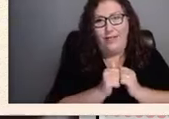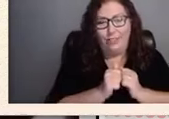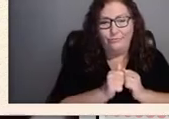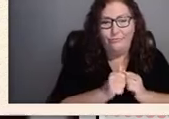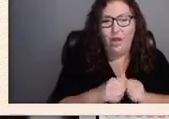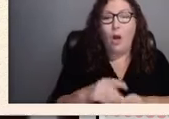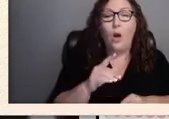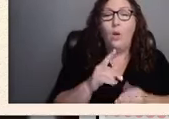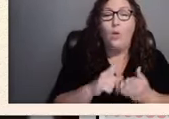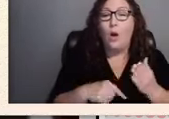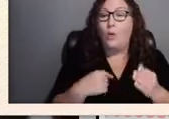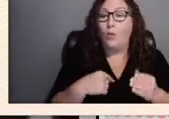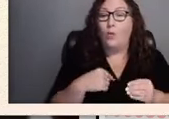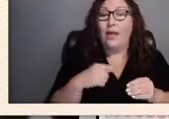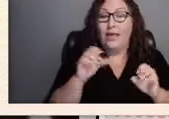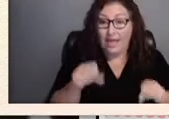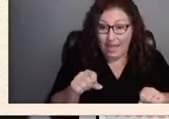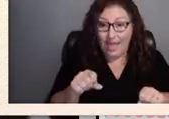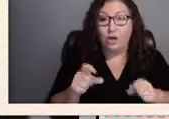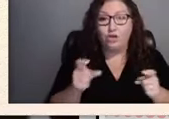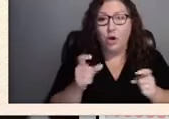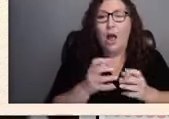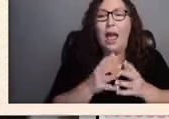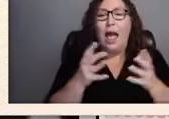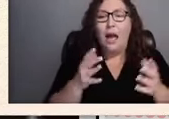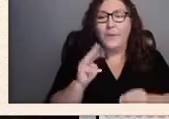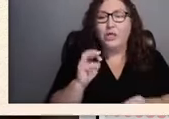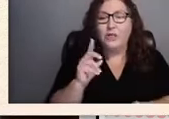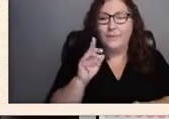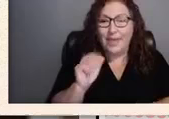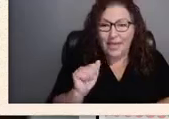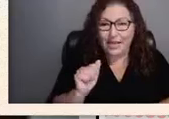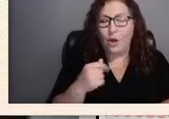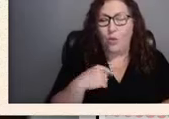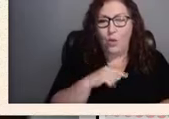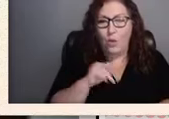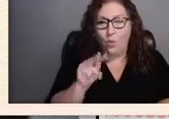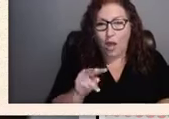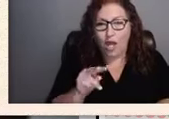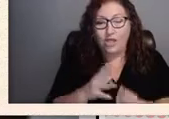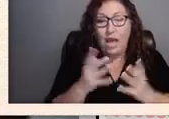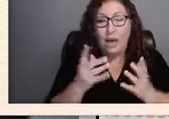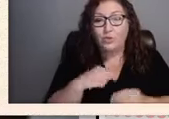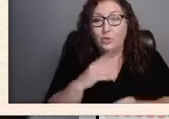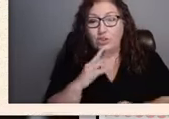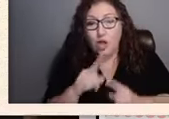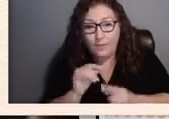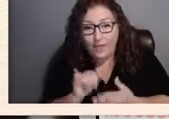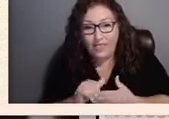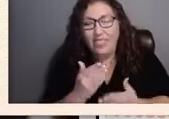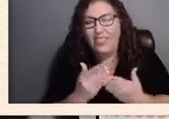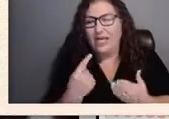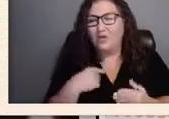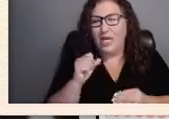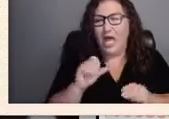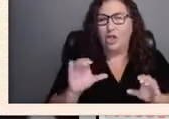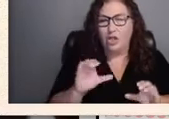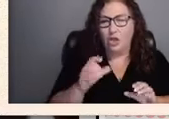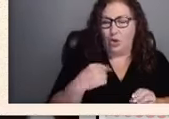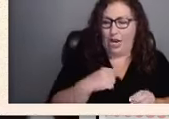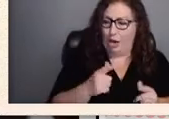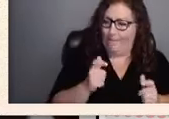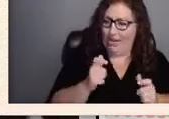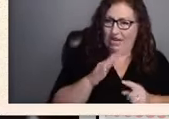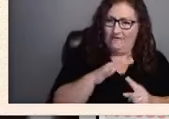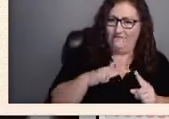how much media coverage we allow ourselves to watch, how much we talk about it, the things we can do in our immediate environment, and to follow the